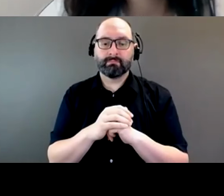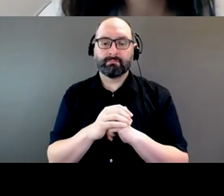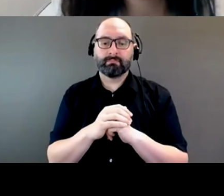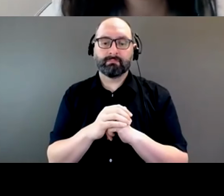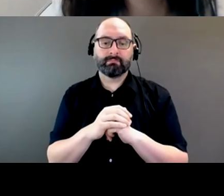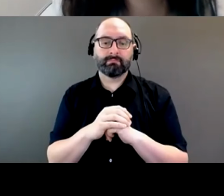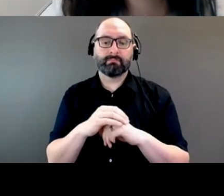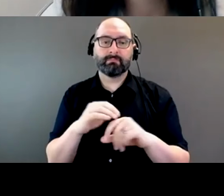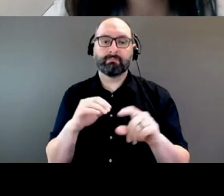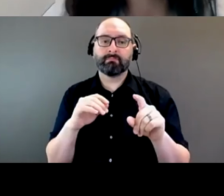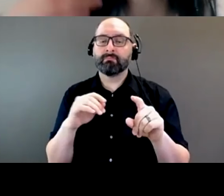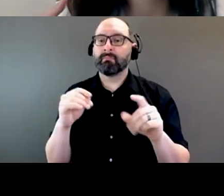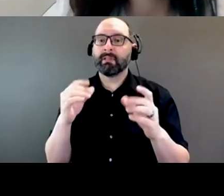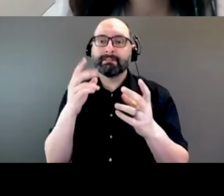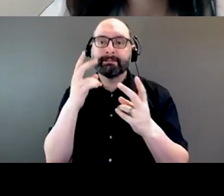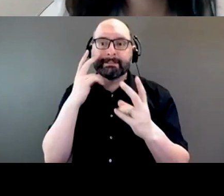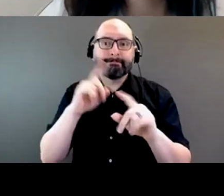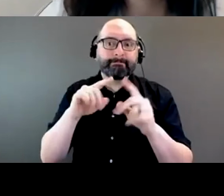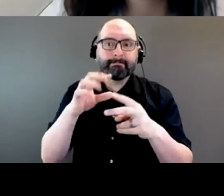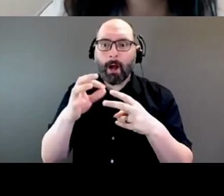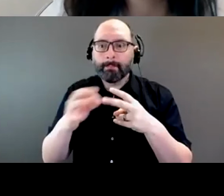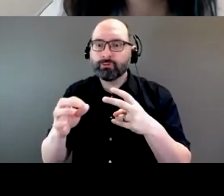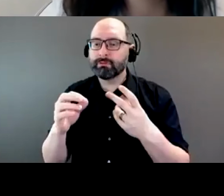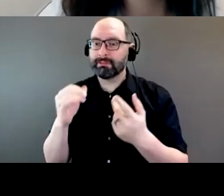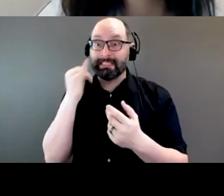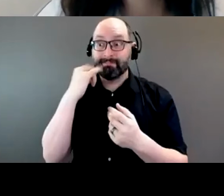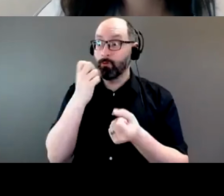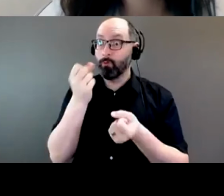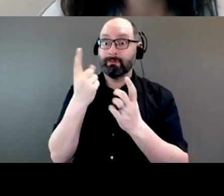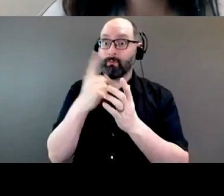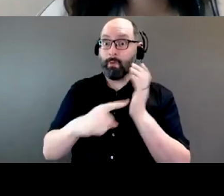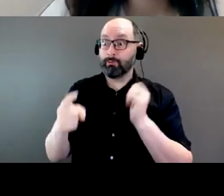what the options are. They don't understand what you're saying in terms of the options.